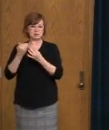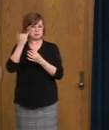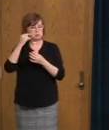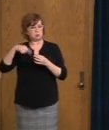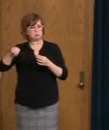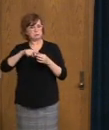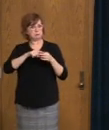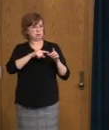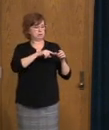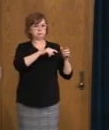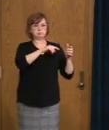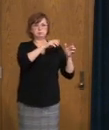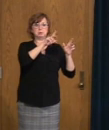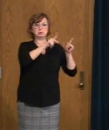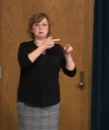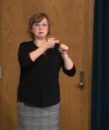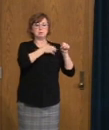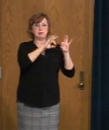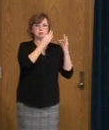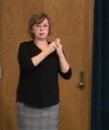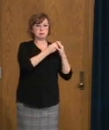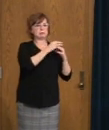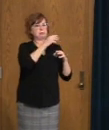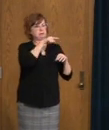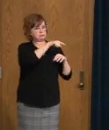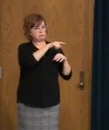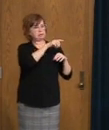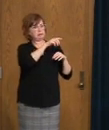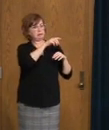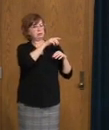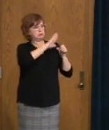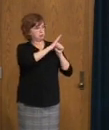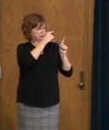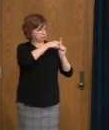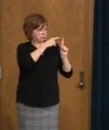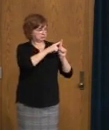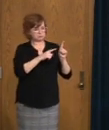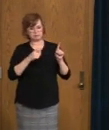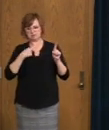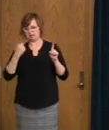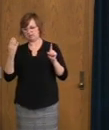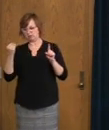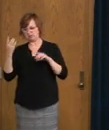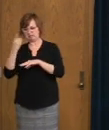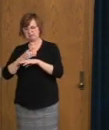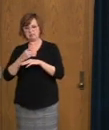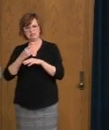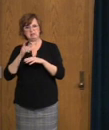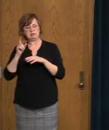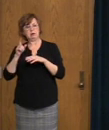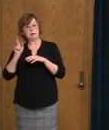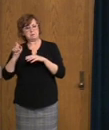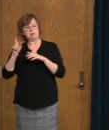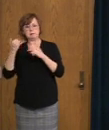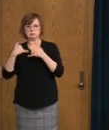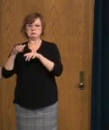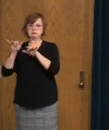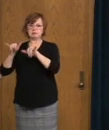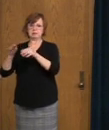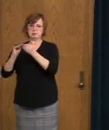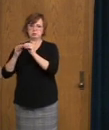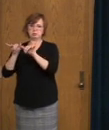important to recognize that previously cases had to isolate 14 days, close contacts 14 days. Now cases will, for the most